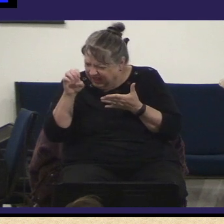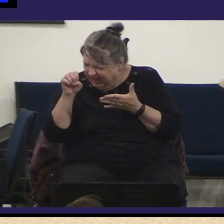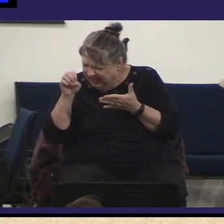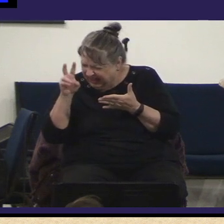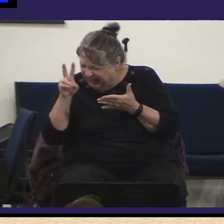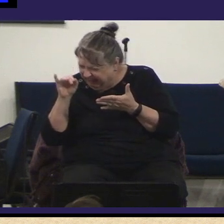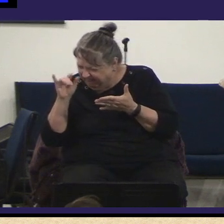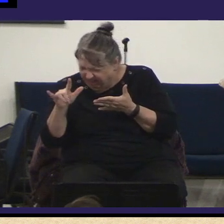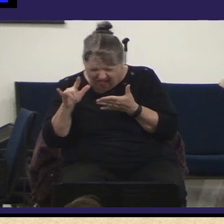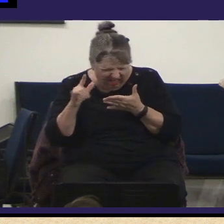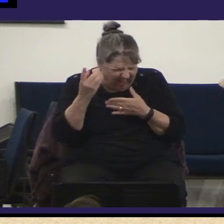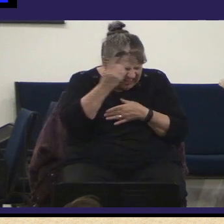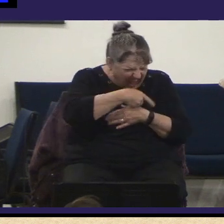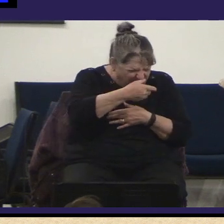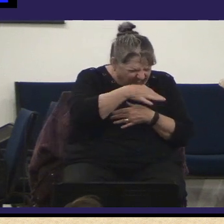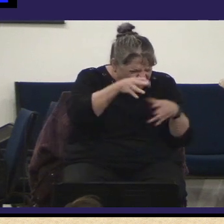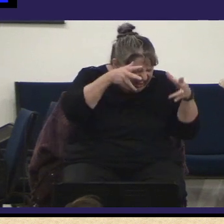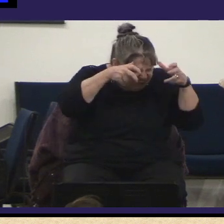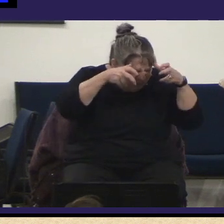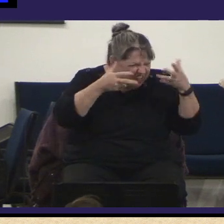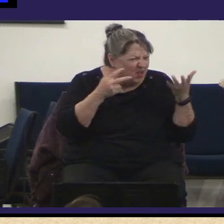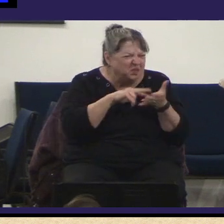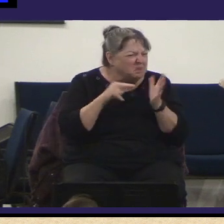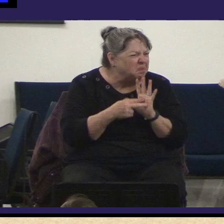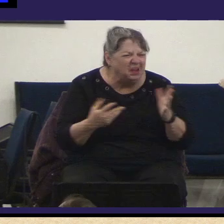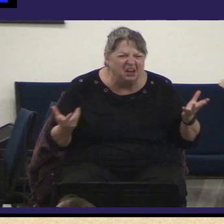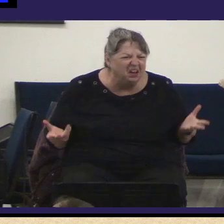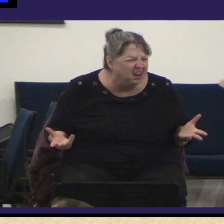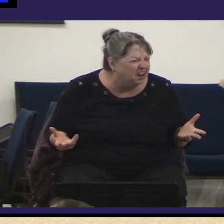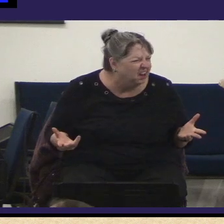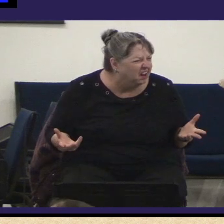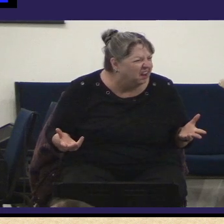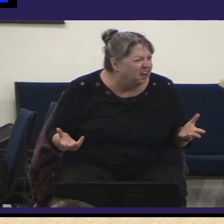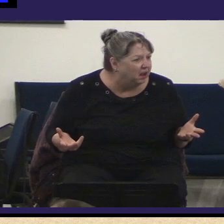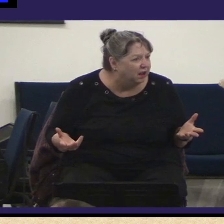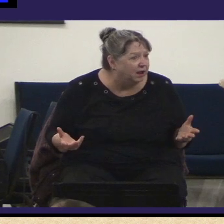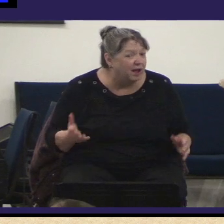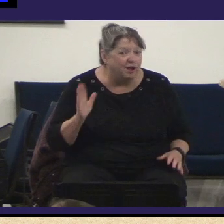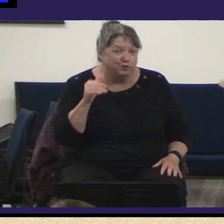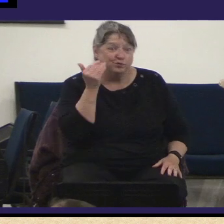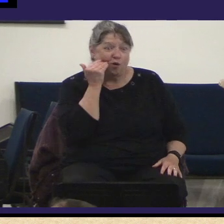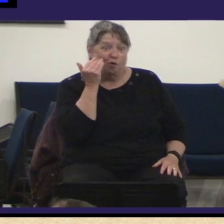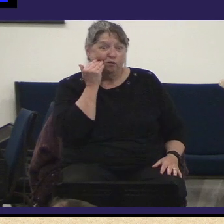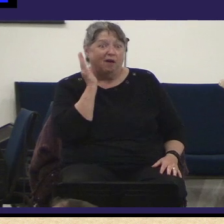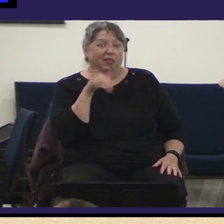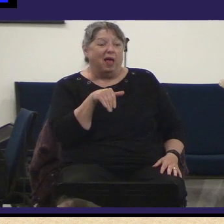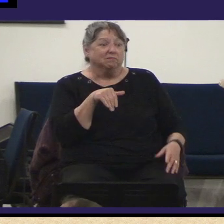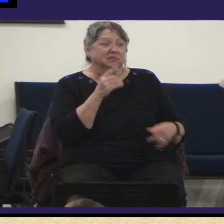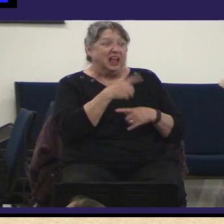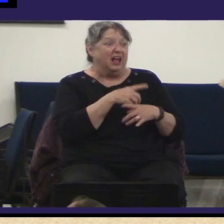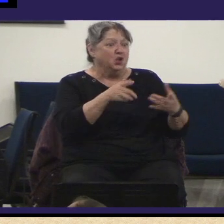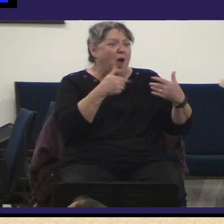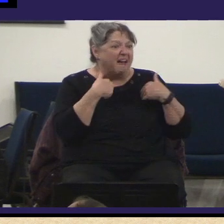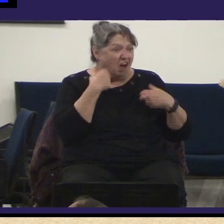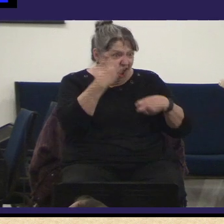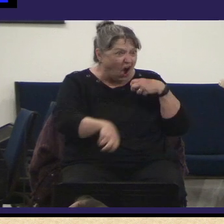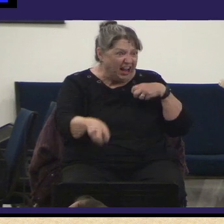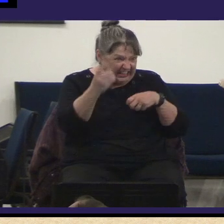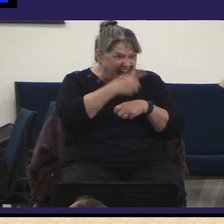The day of evil is that day when nothing goes your way. How many of you had days like